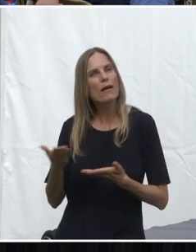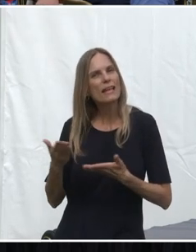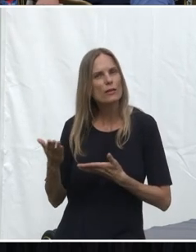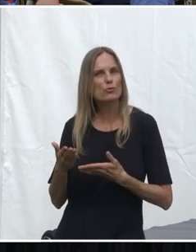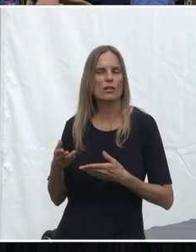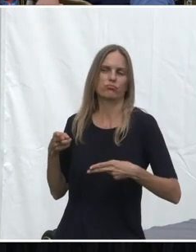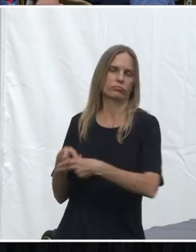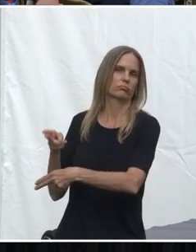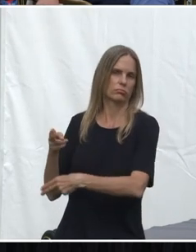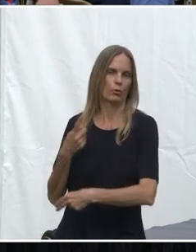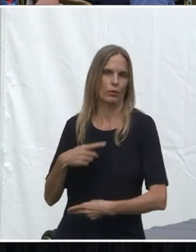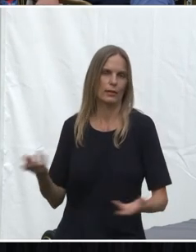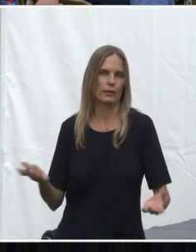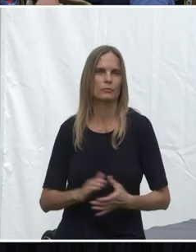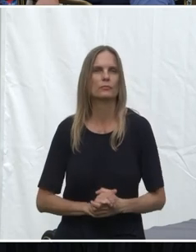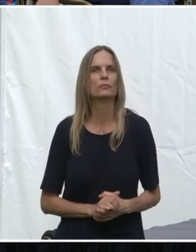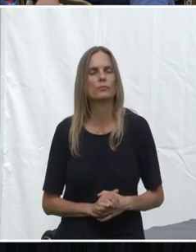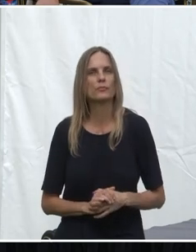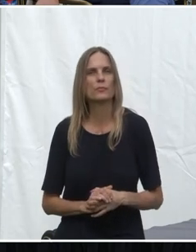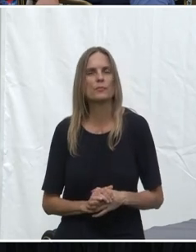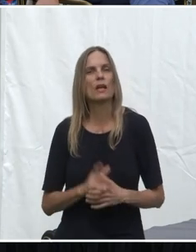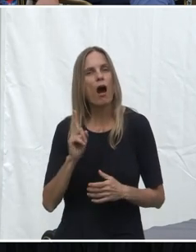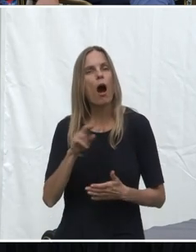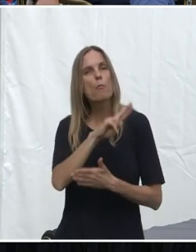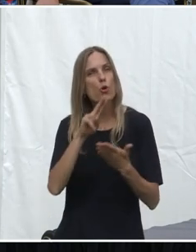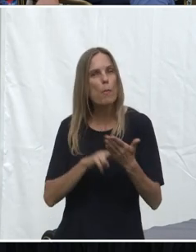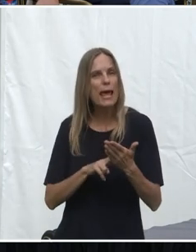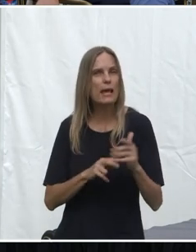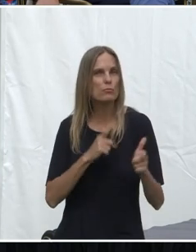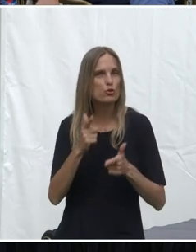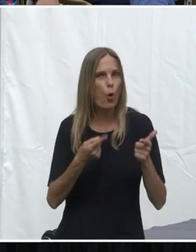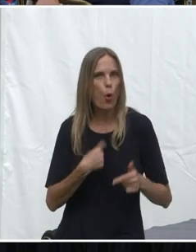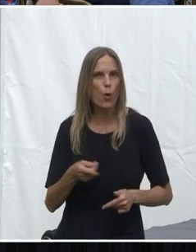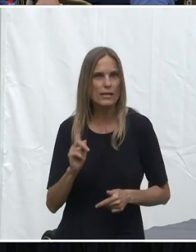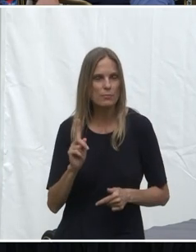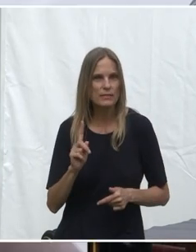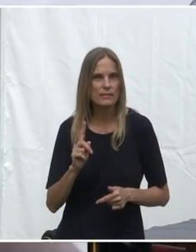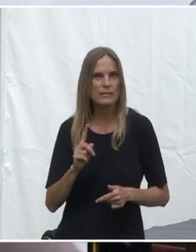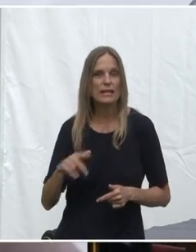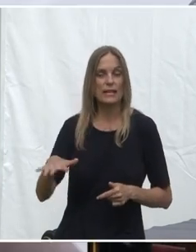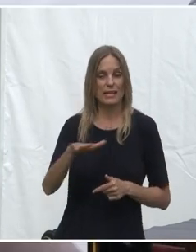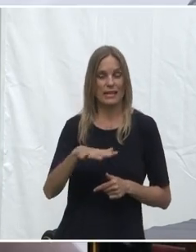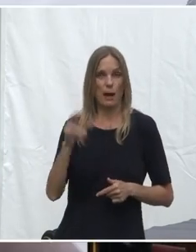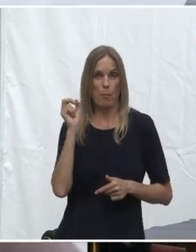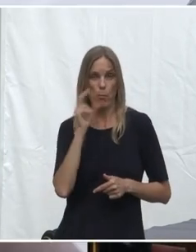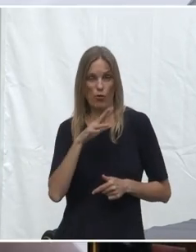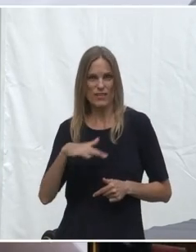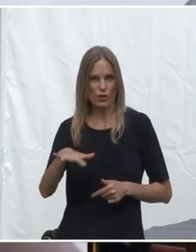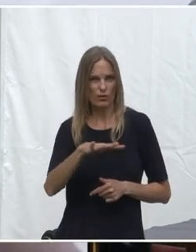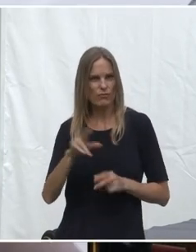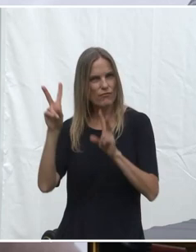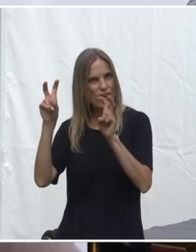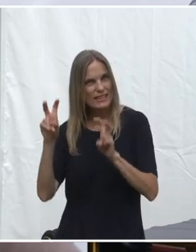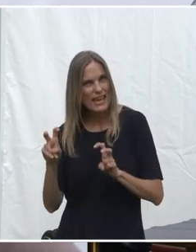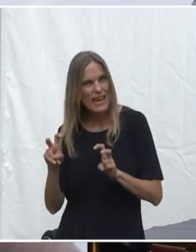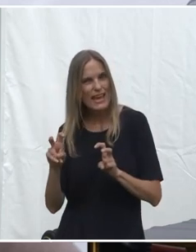that. And the real problem there was that the areas of expertise and areas of work were